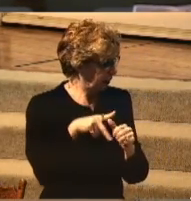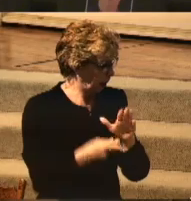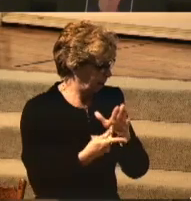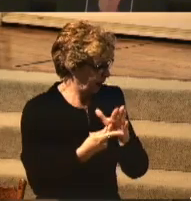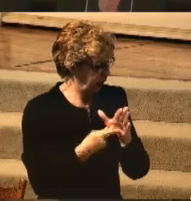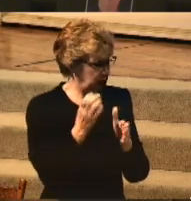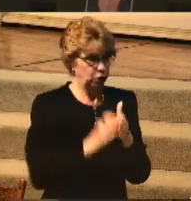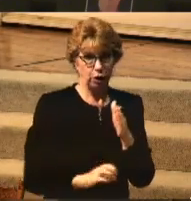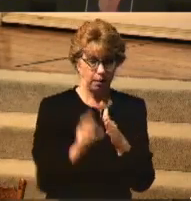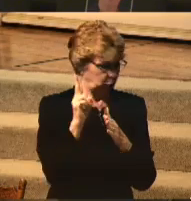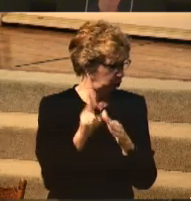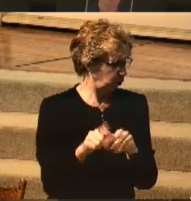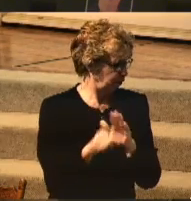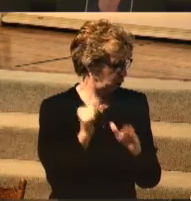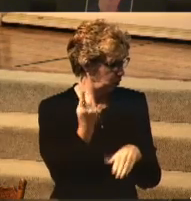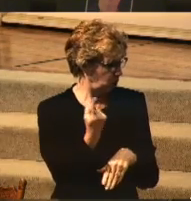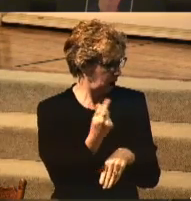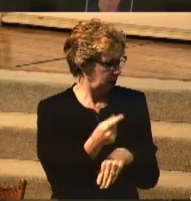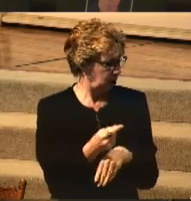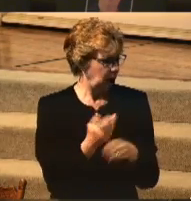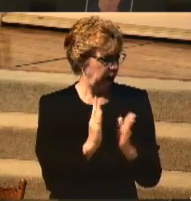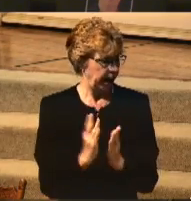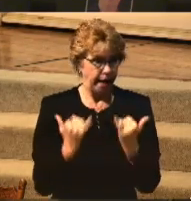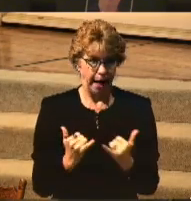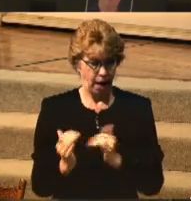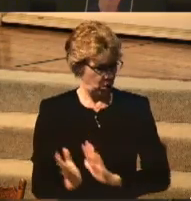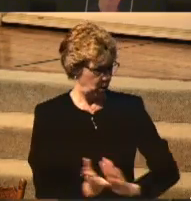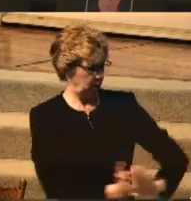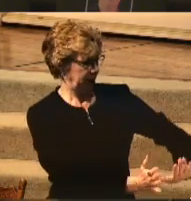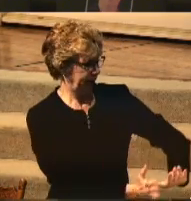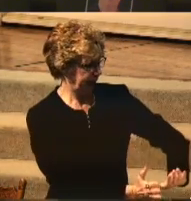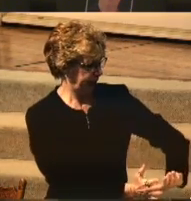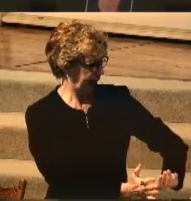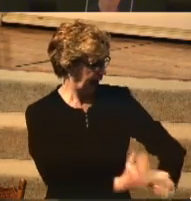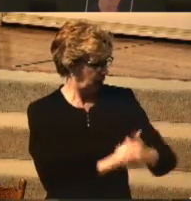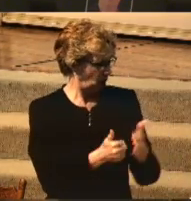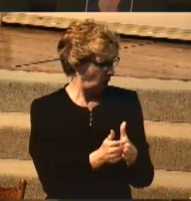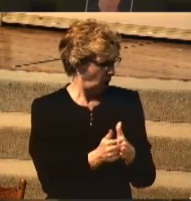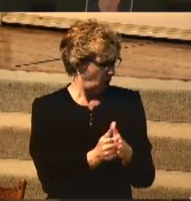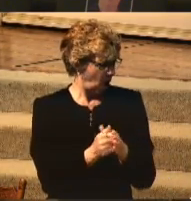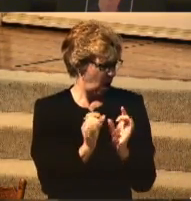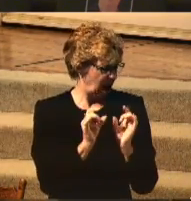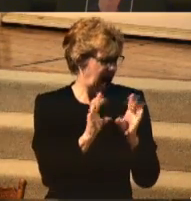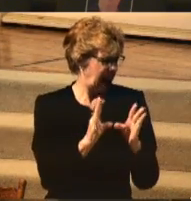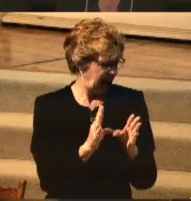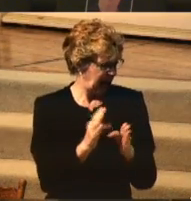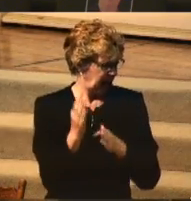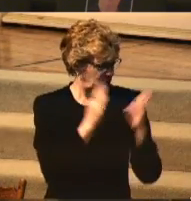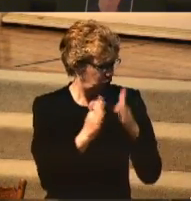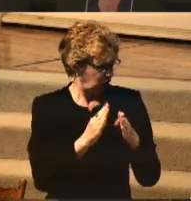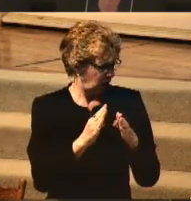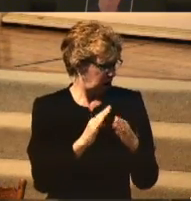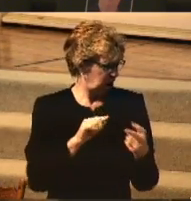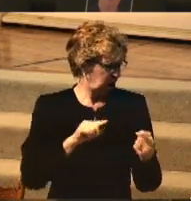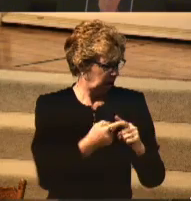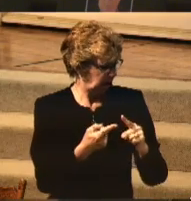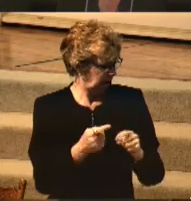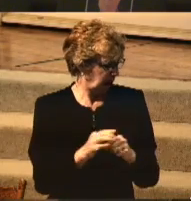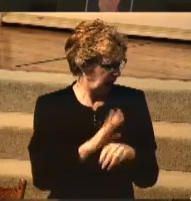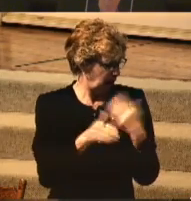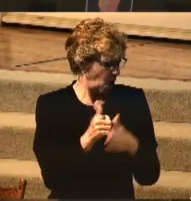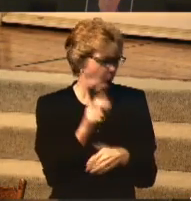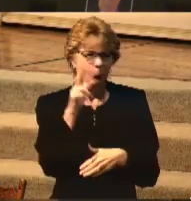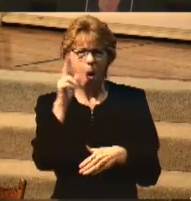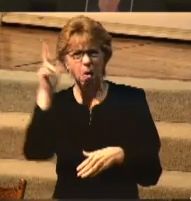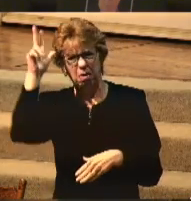Bible says in verse number 1, "Wherefore, laying aside all malice and all guile and all hypocrisies and envies and all evil